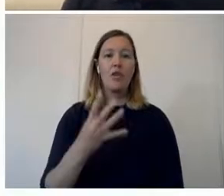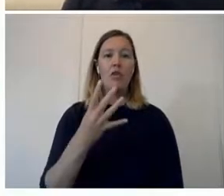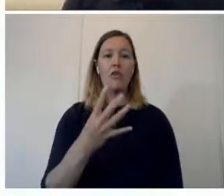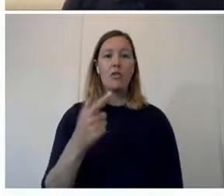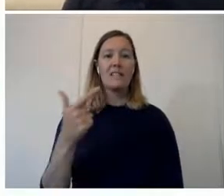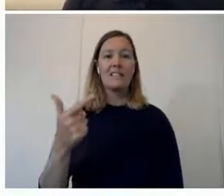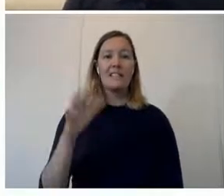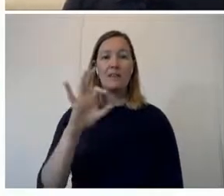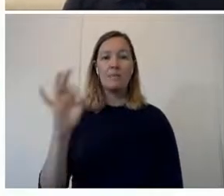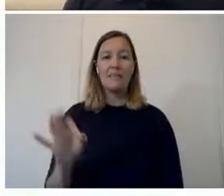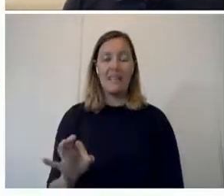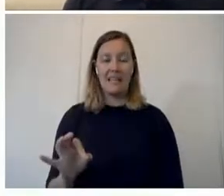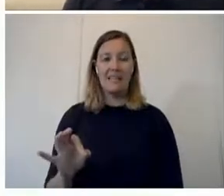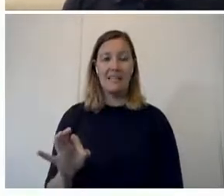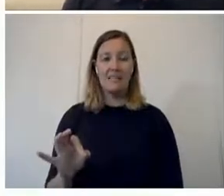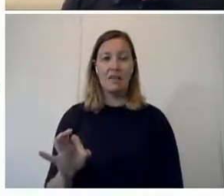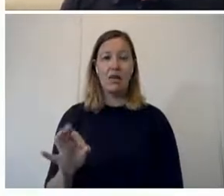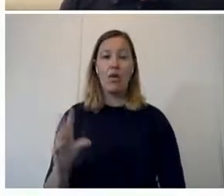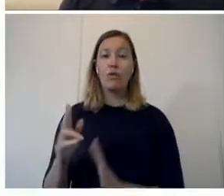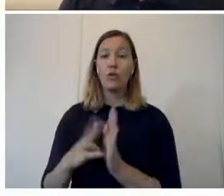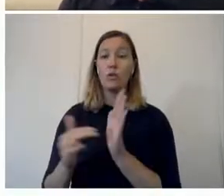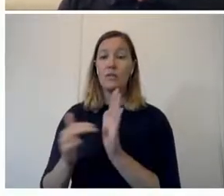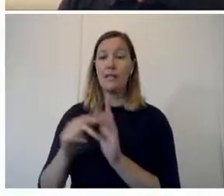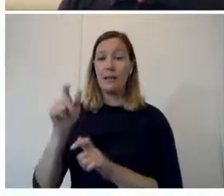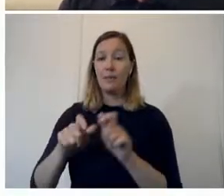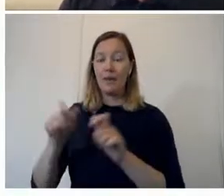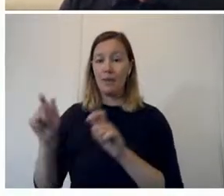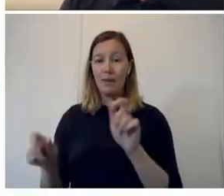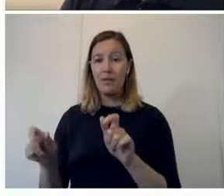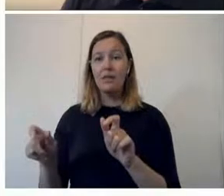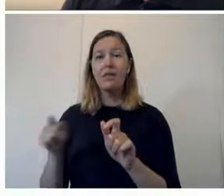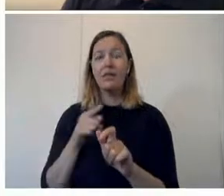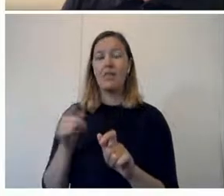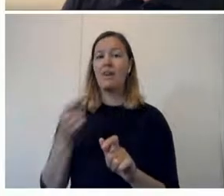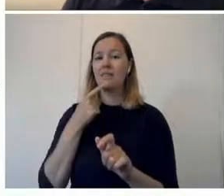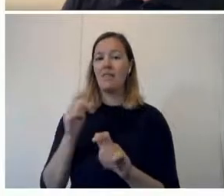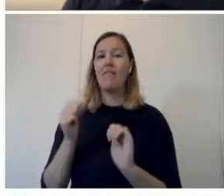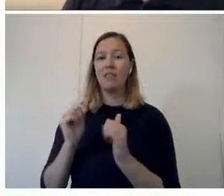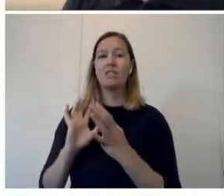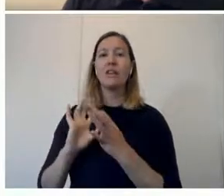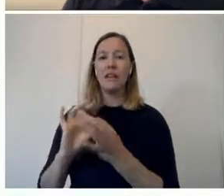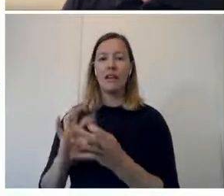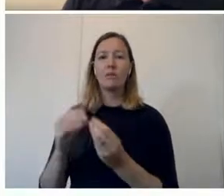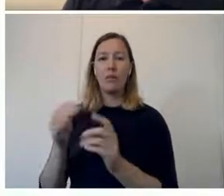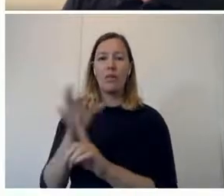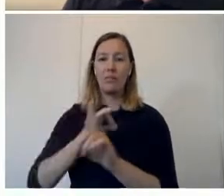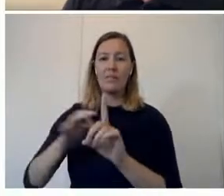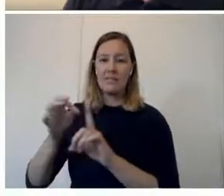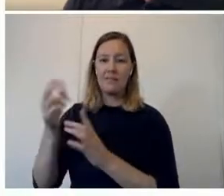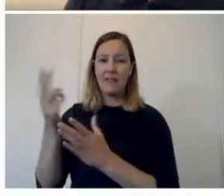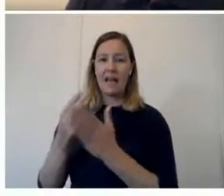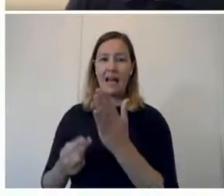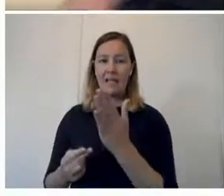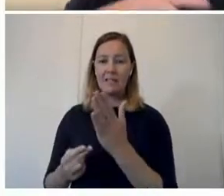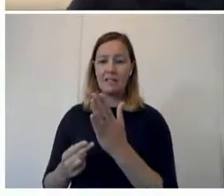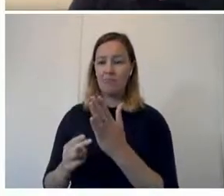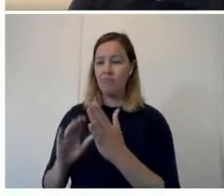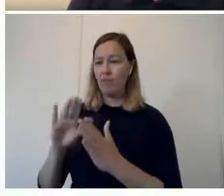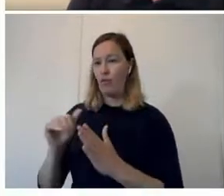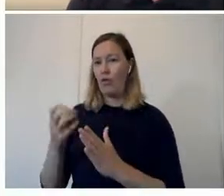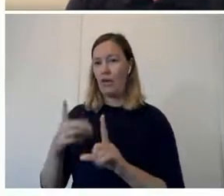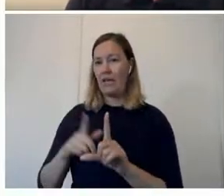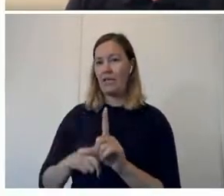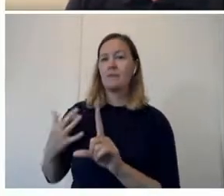47% of New Zealanders say that they have engaged with Pacific arts in the 3 years prior to the